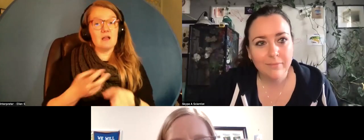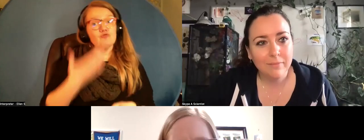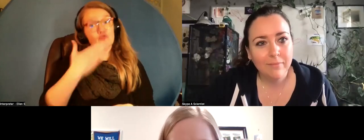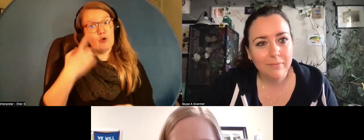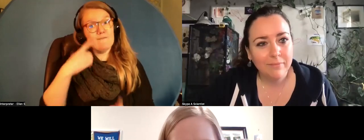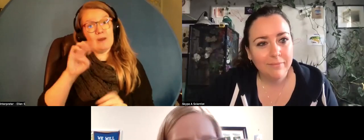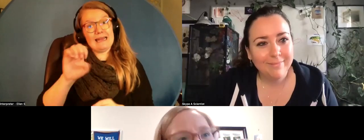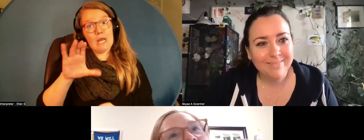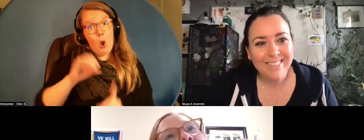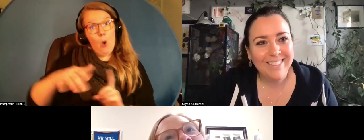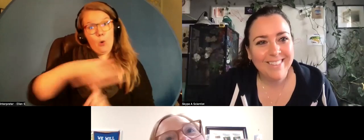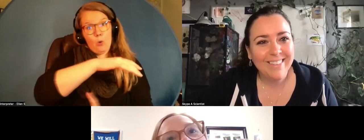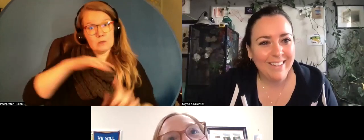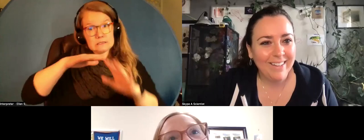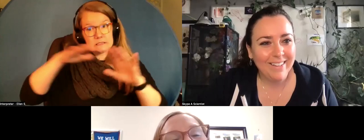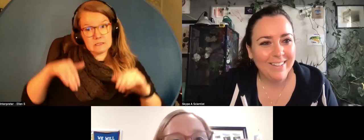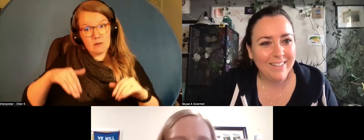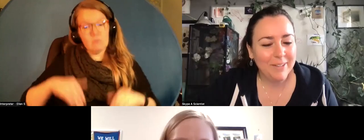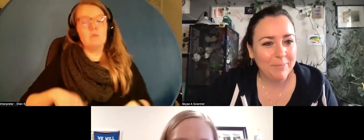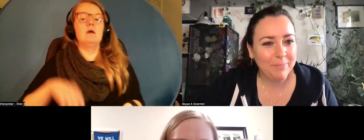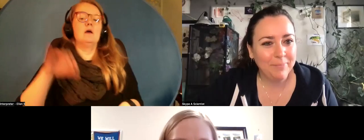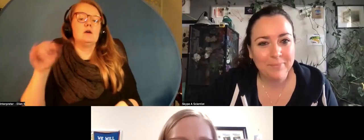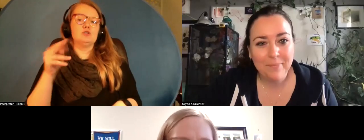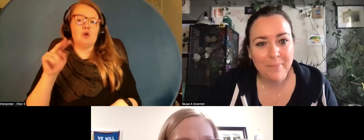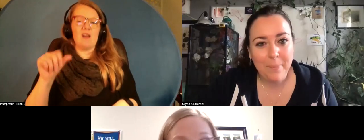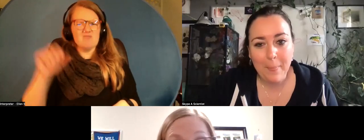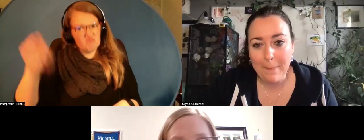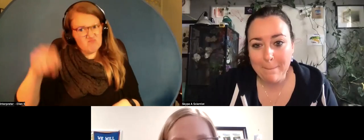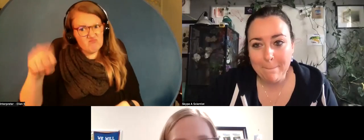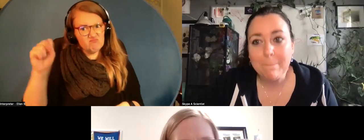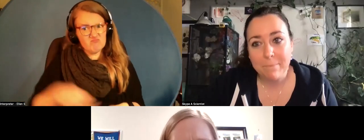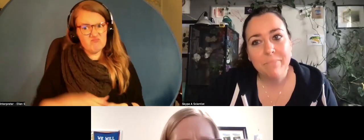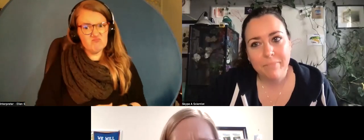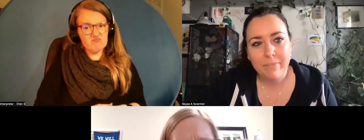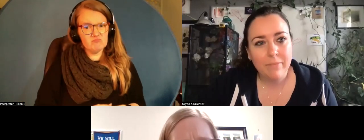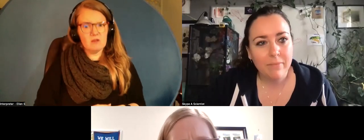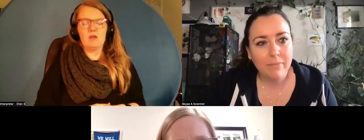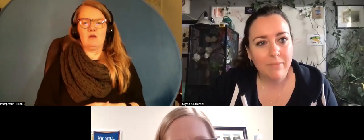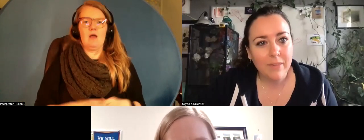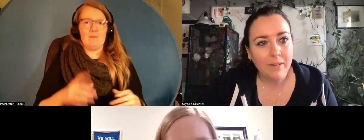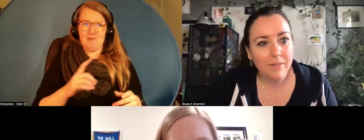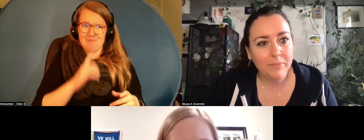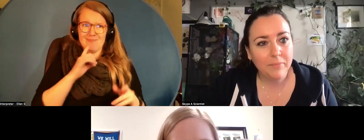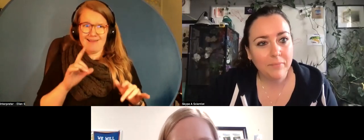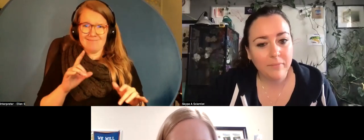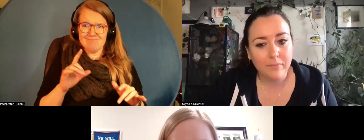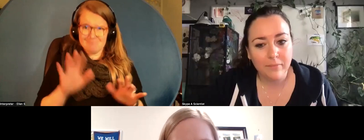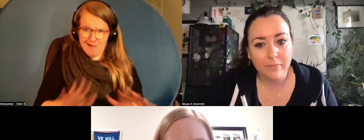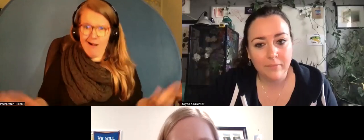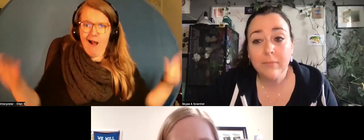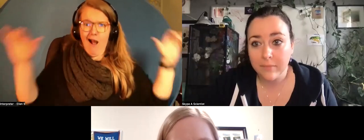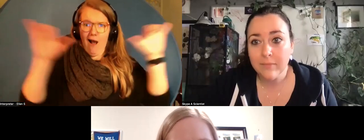I would say yes, they are. I said they're so common, right? Probably half of all organisms actually